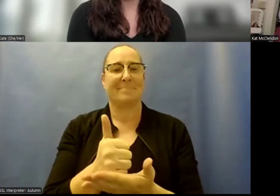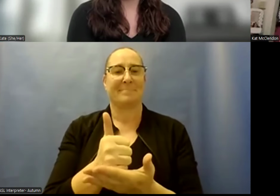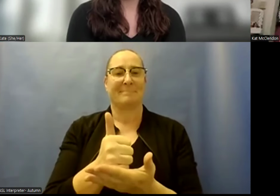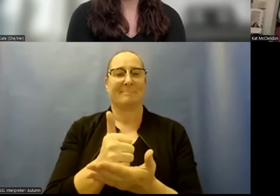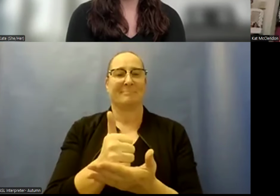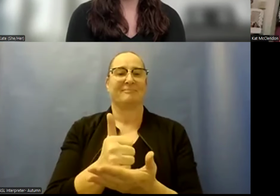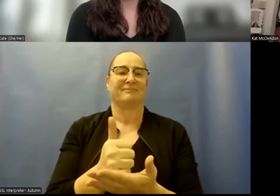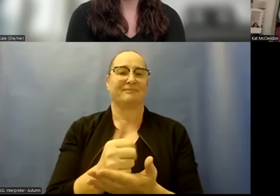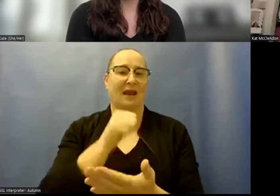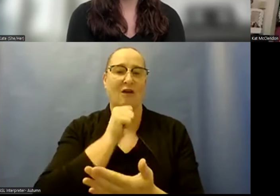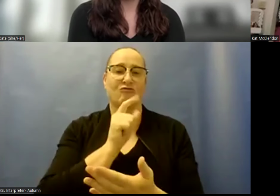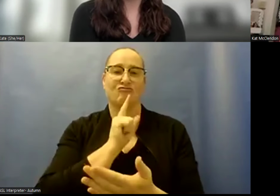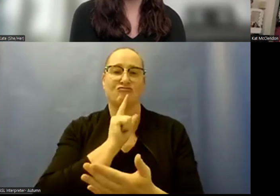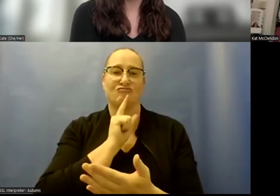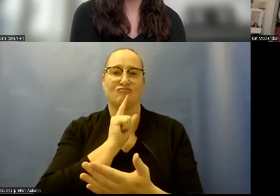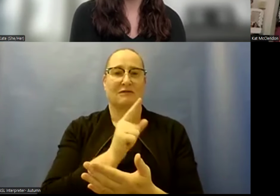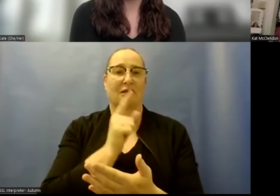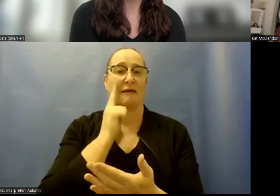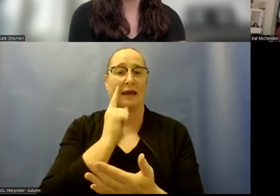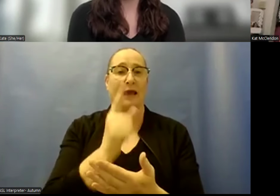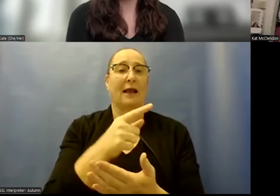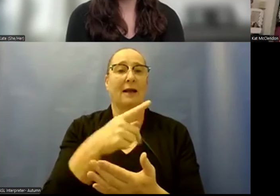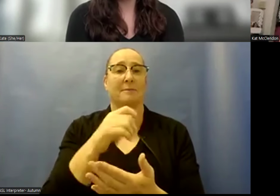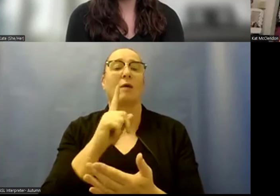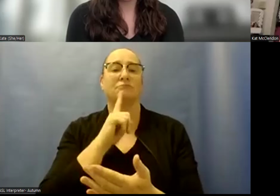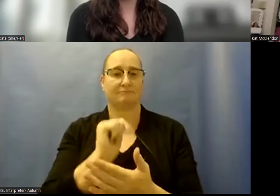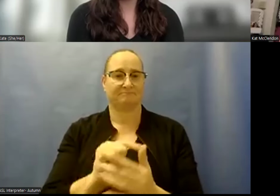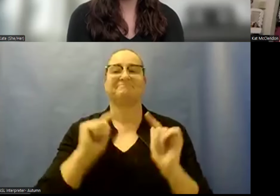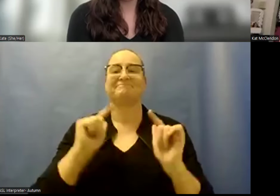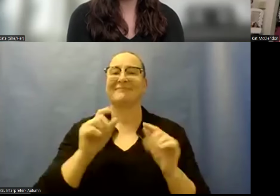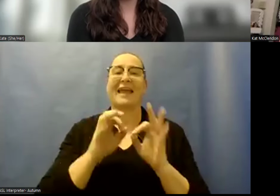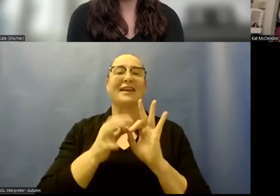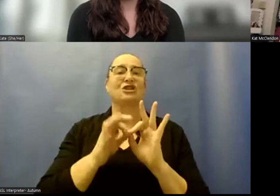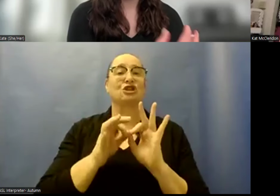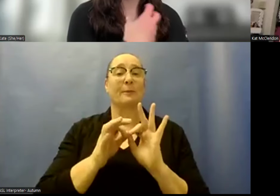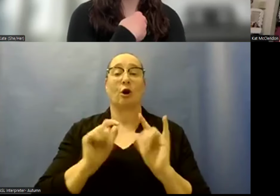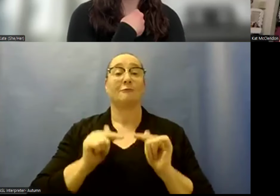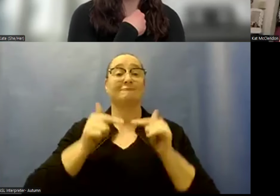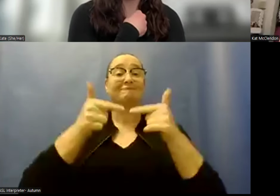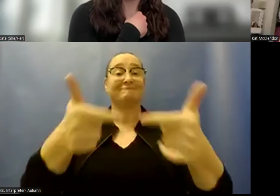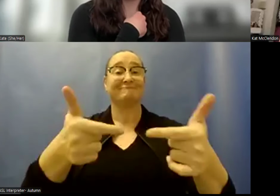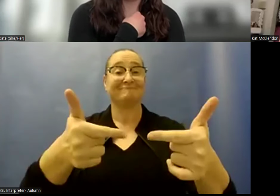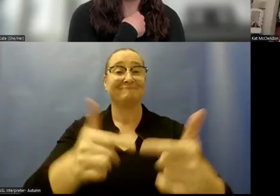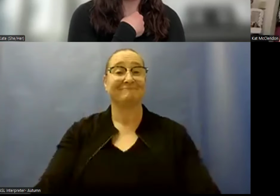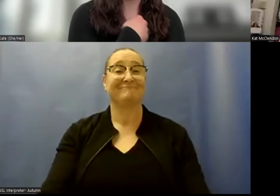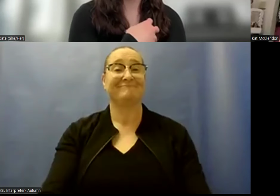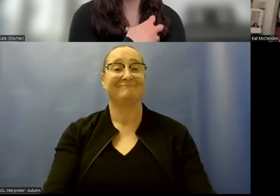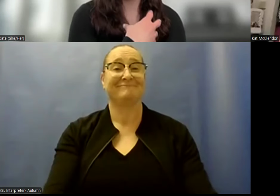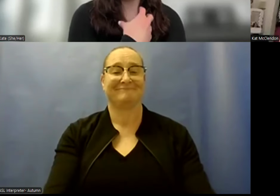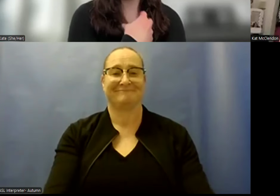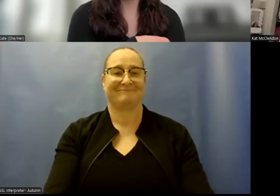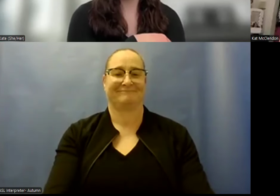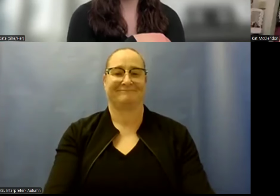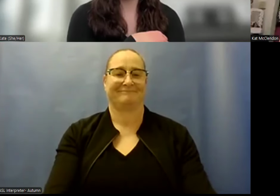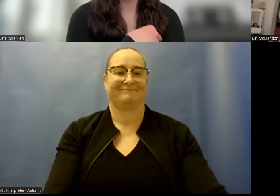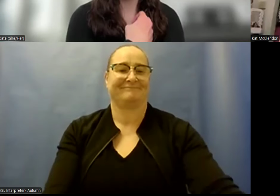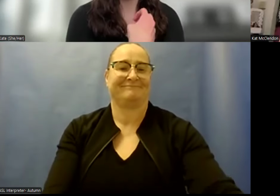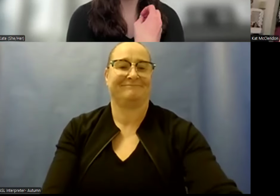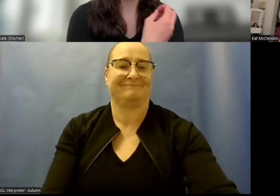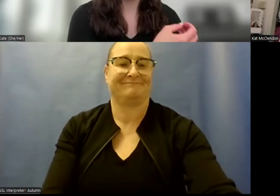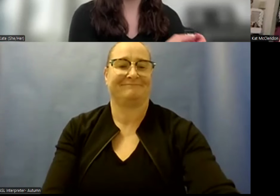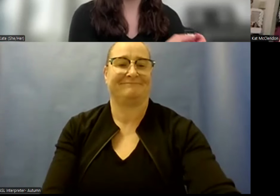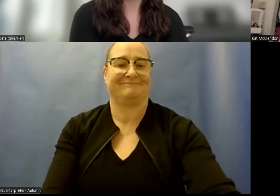really helpful to use like pop culture or celebrities as an example, because it's really like personal and vulnerable